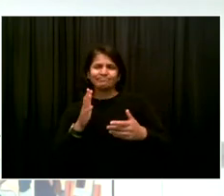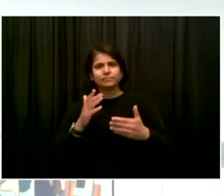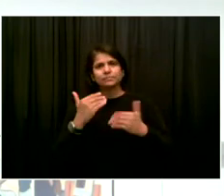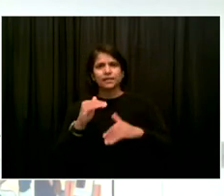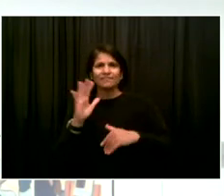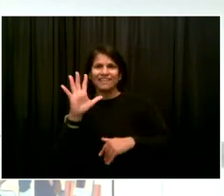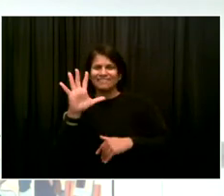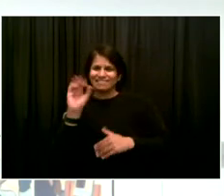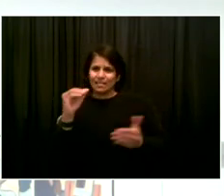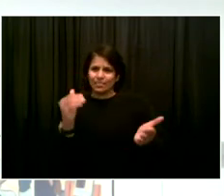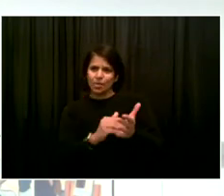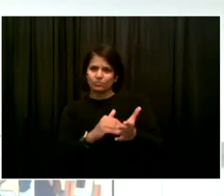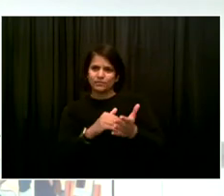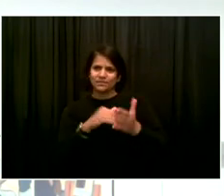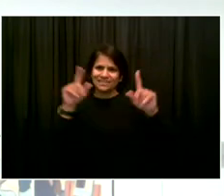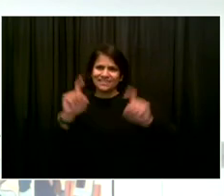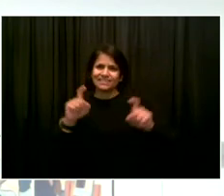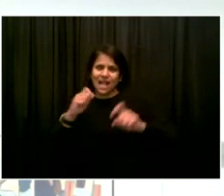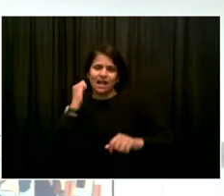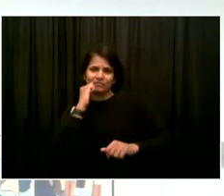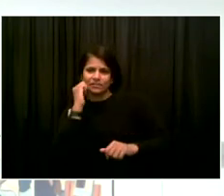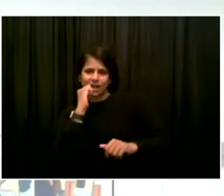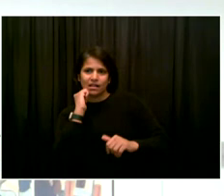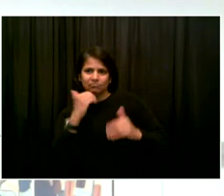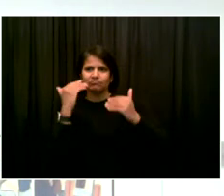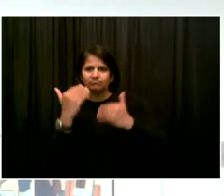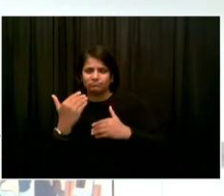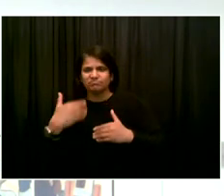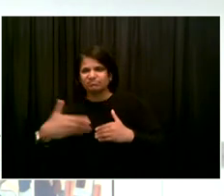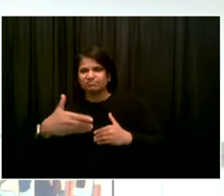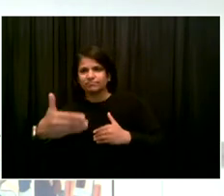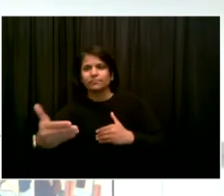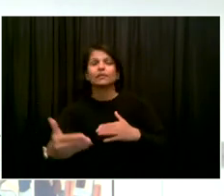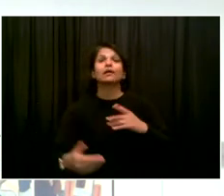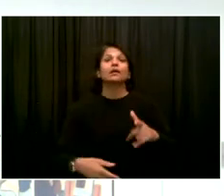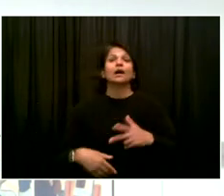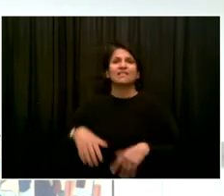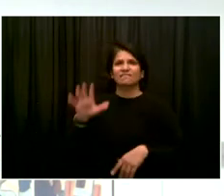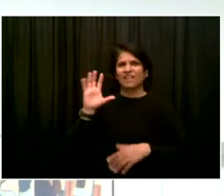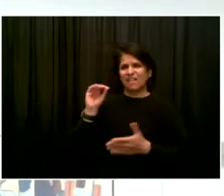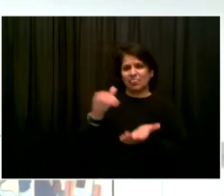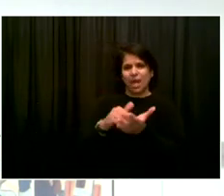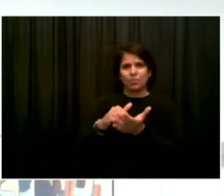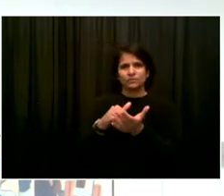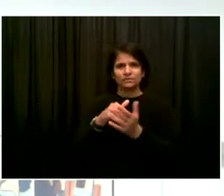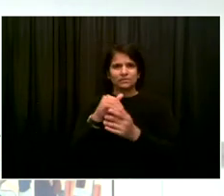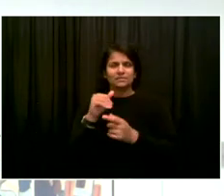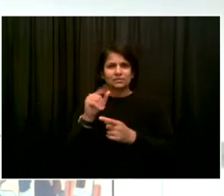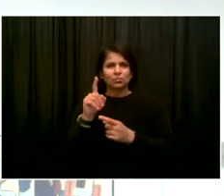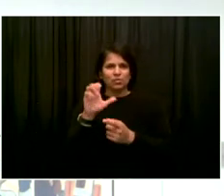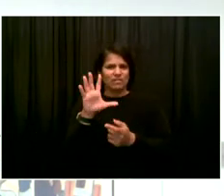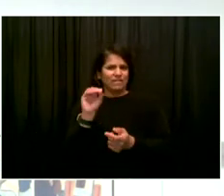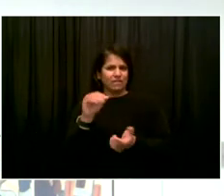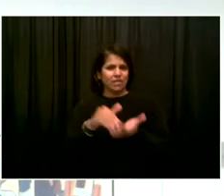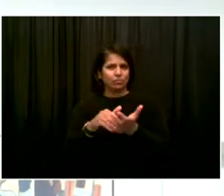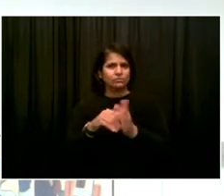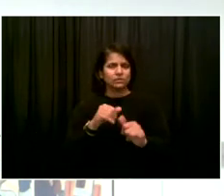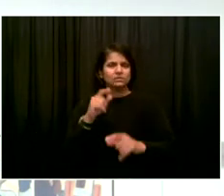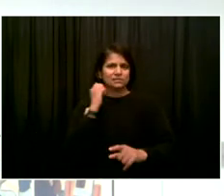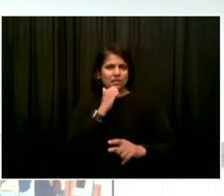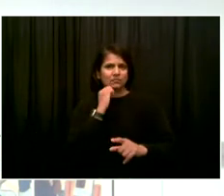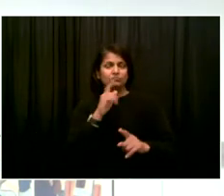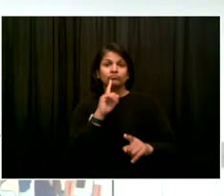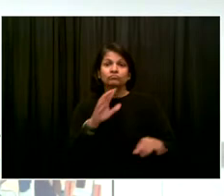we've spoken about, we will continue to ramp that up over the coming days. That's very important to keep in mind